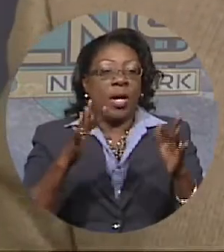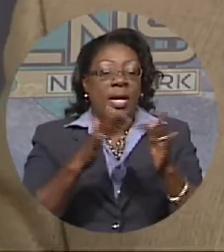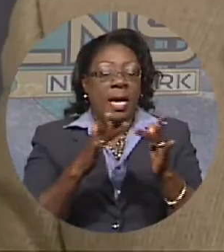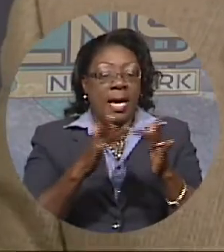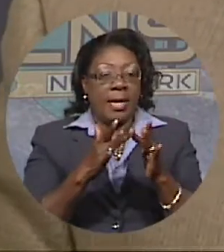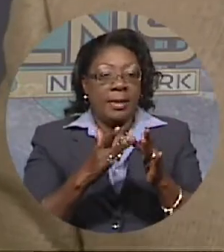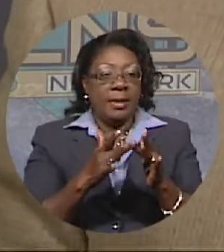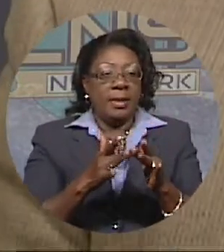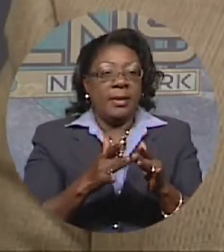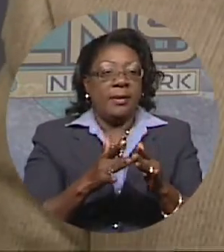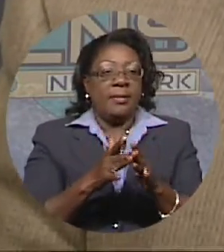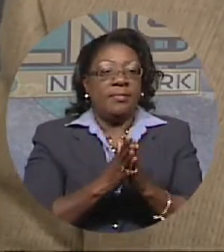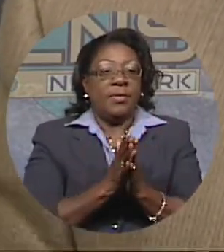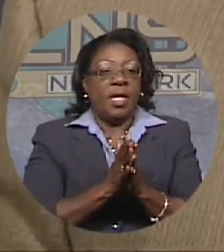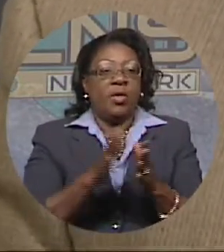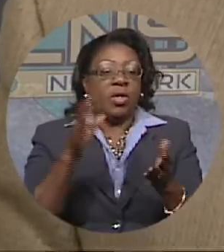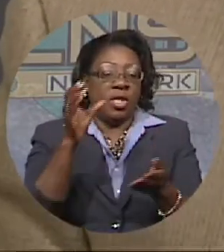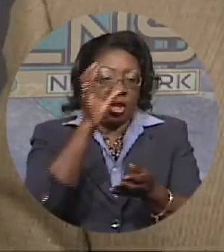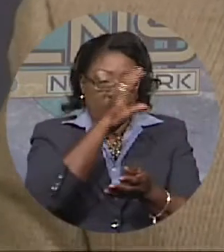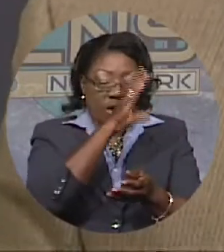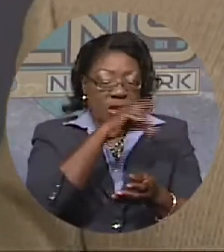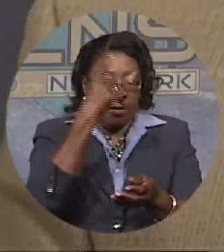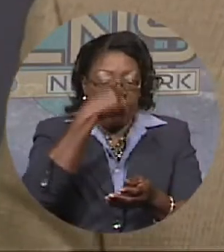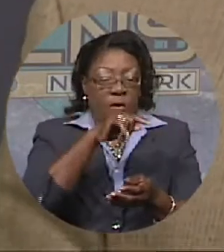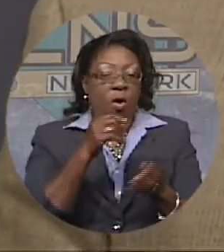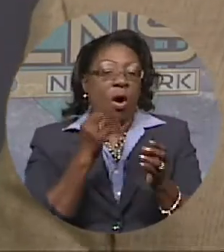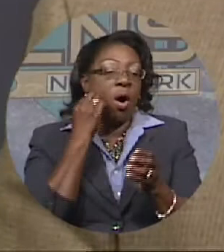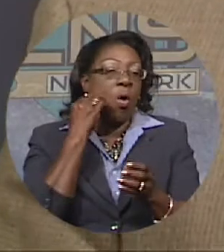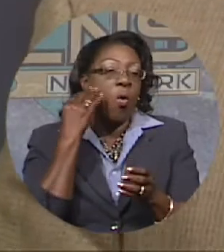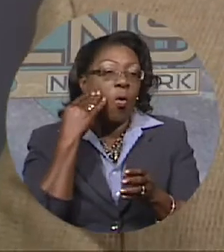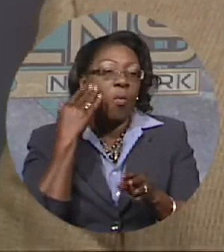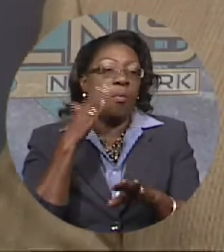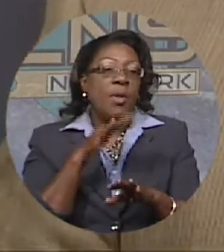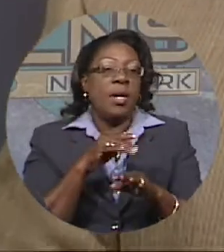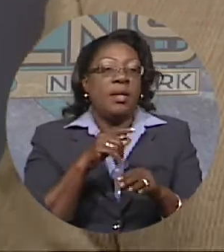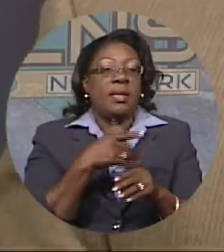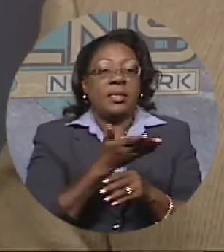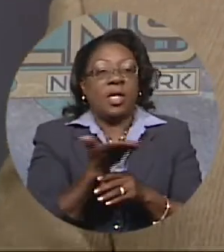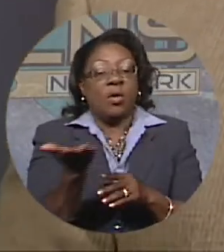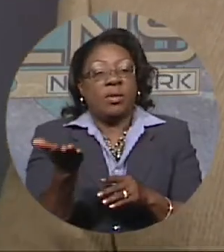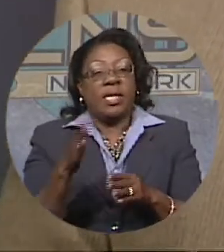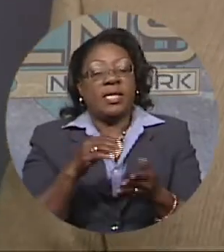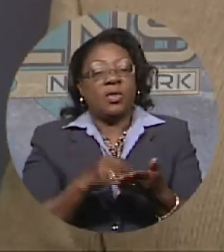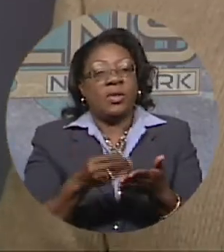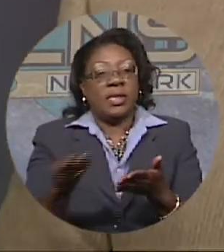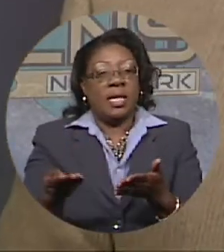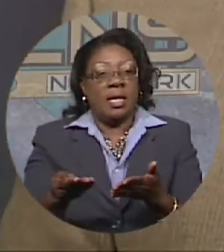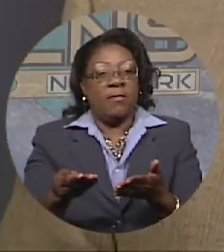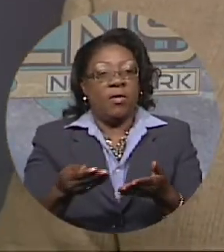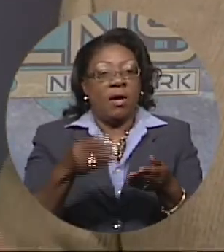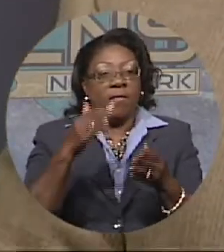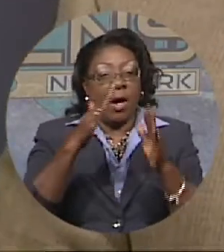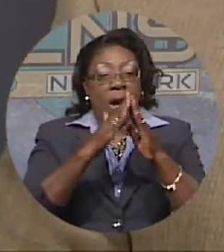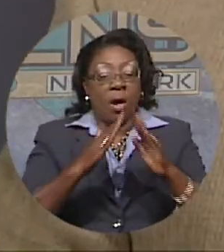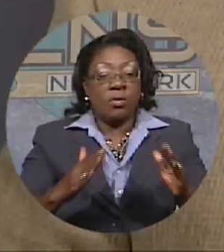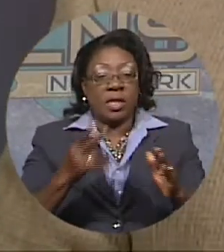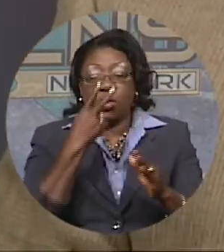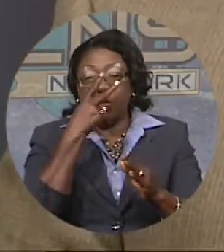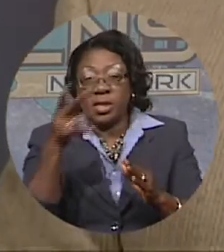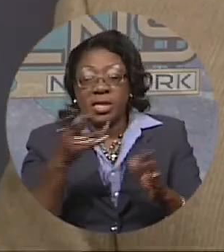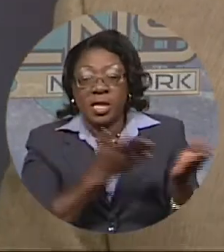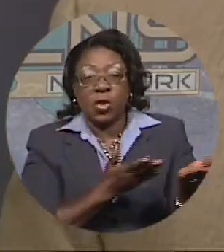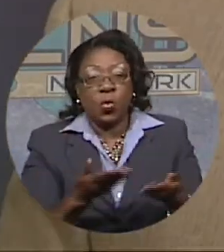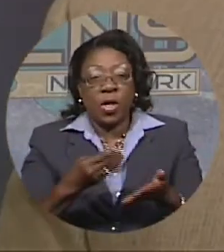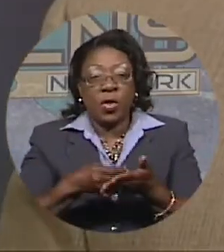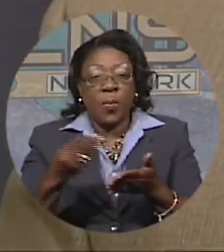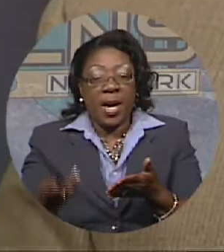bmcbahamas.com and fill out and bring in, or you can just come in and fill out the application and we could let you know. If you have a house in mind that you want to buy, you can come in with that price and we'll